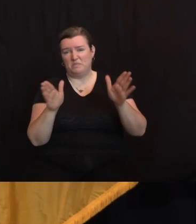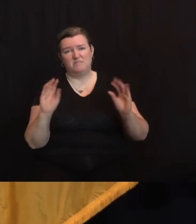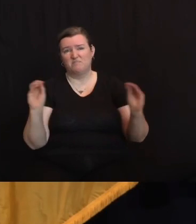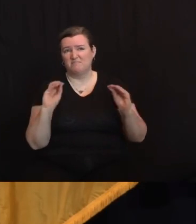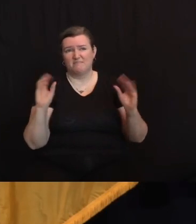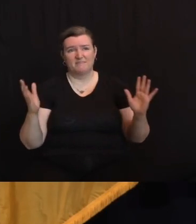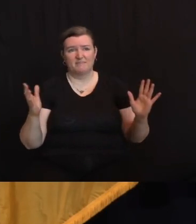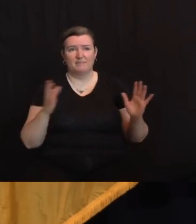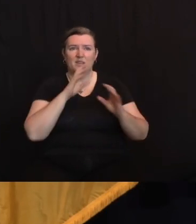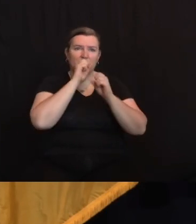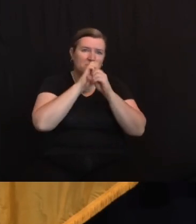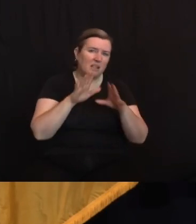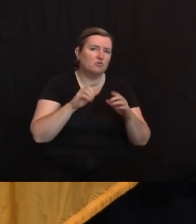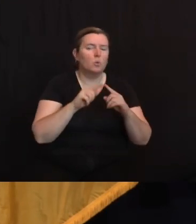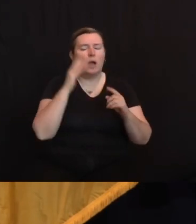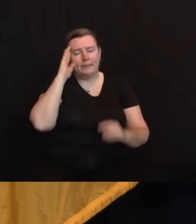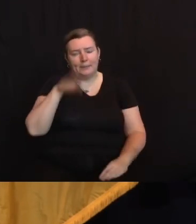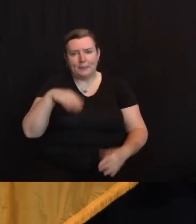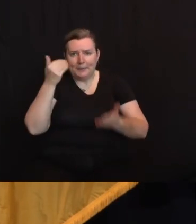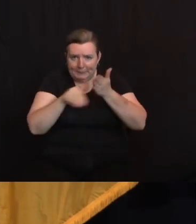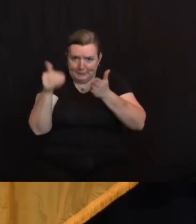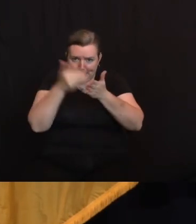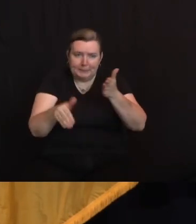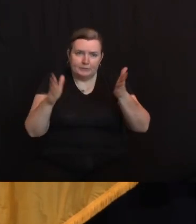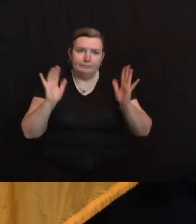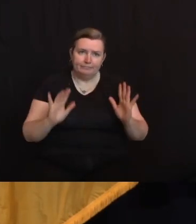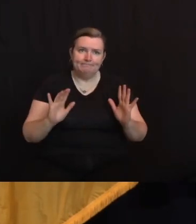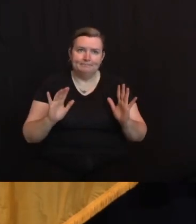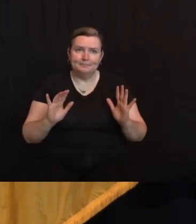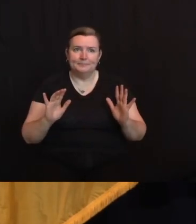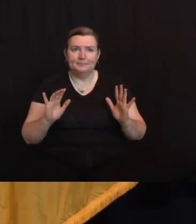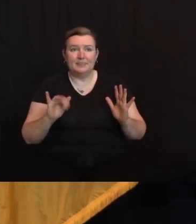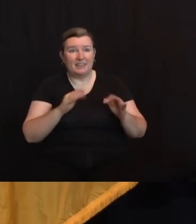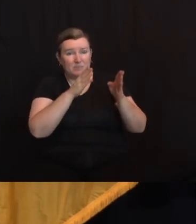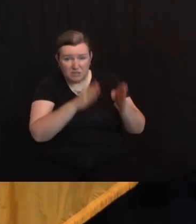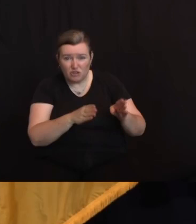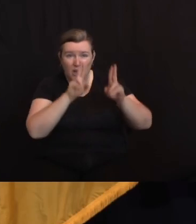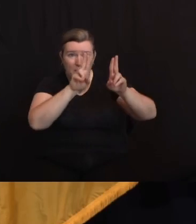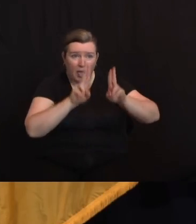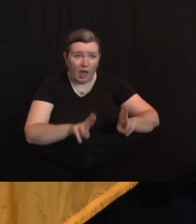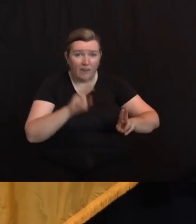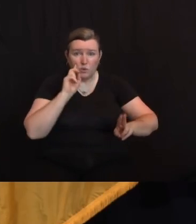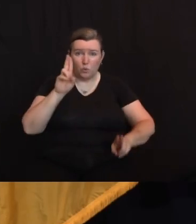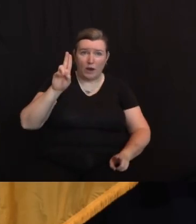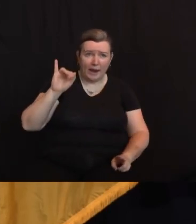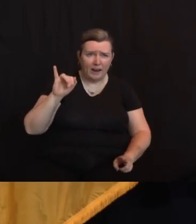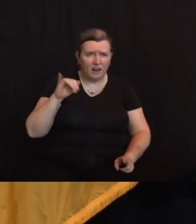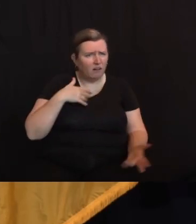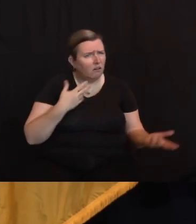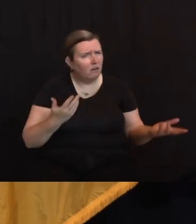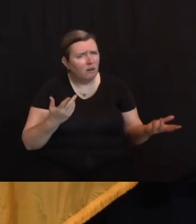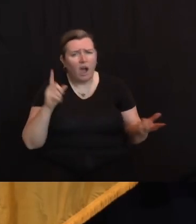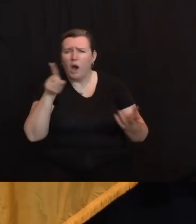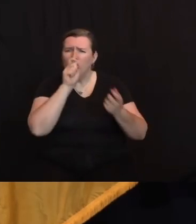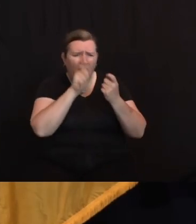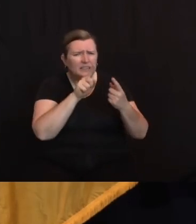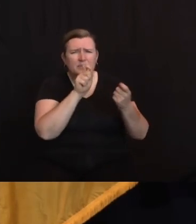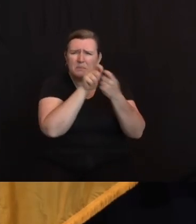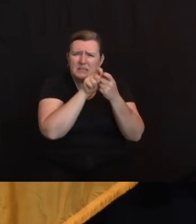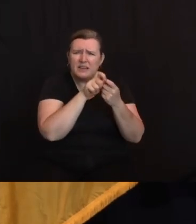but if we could get the specifics of the information. Did you say it was a woman who just got the unemployment benefit? Can we get